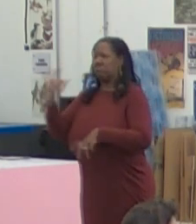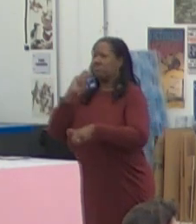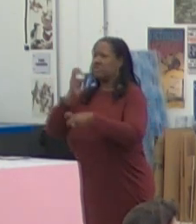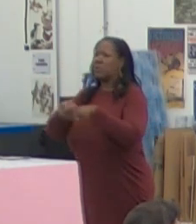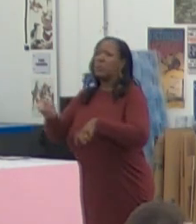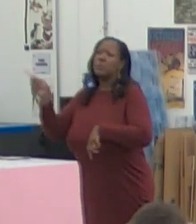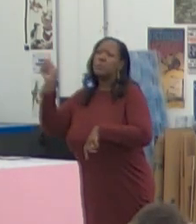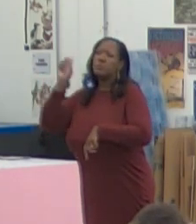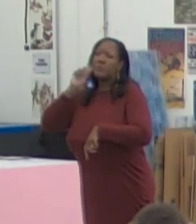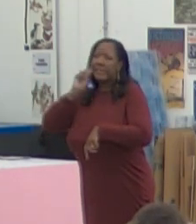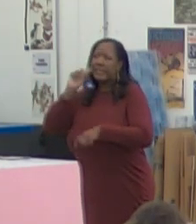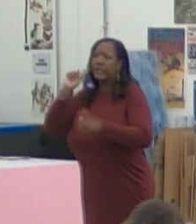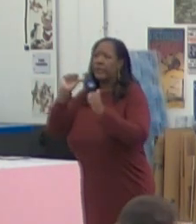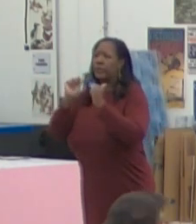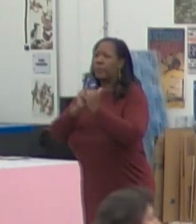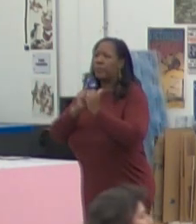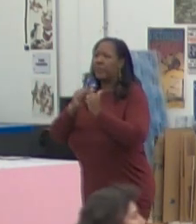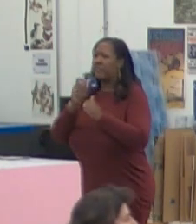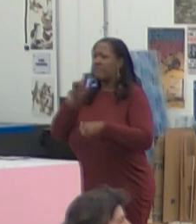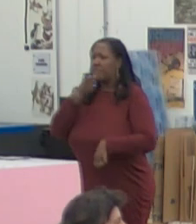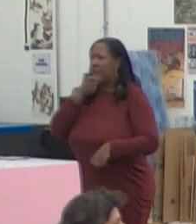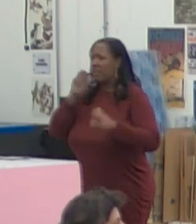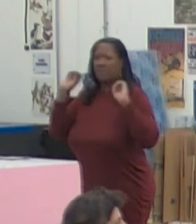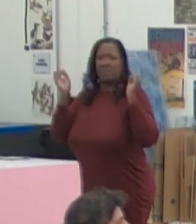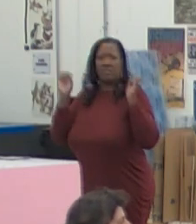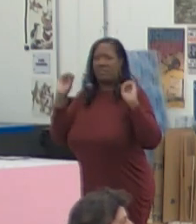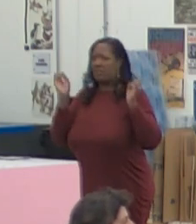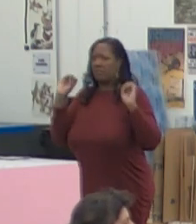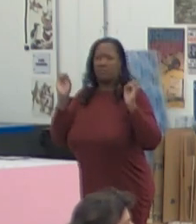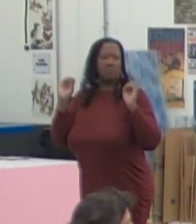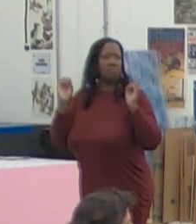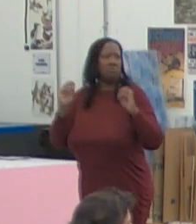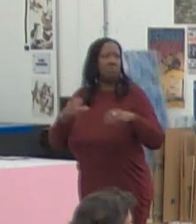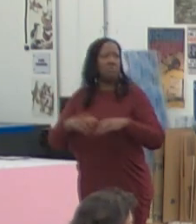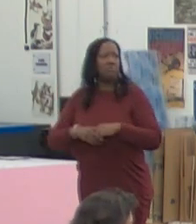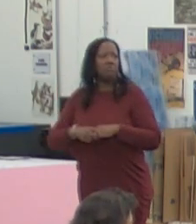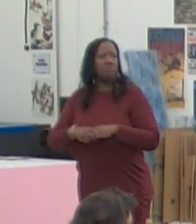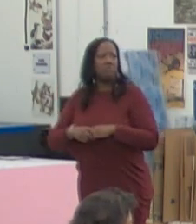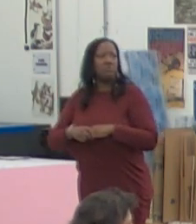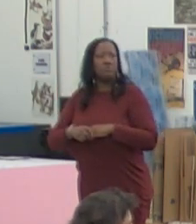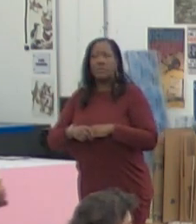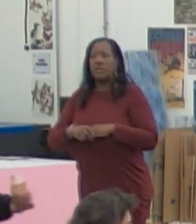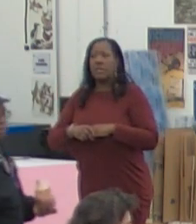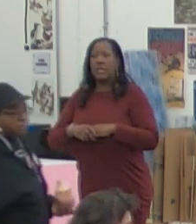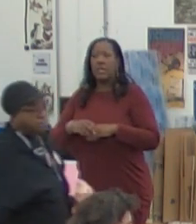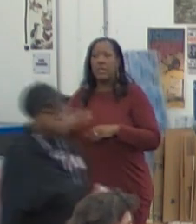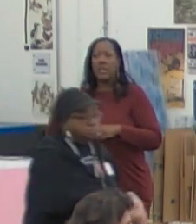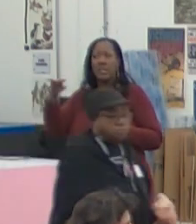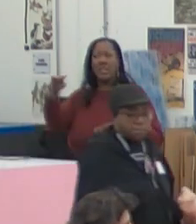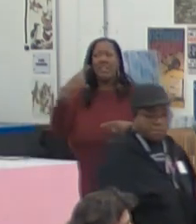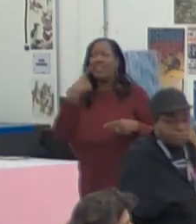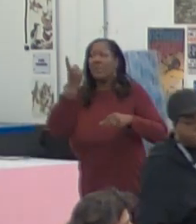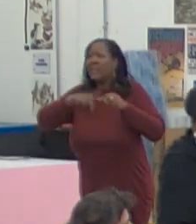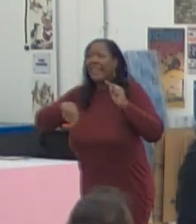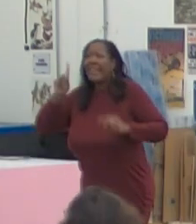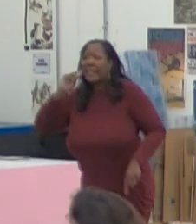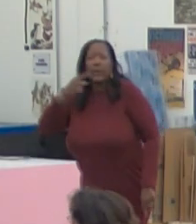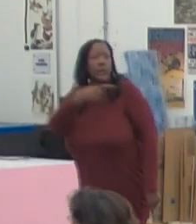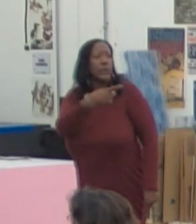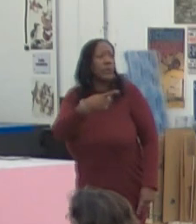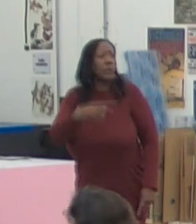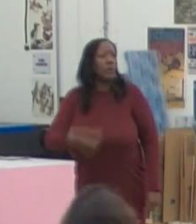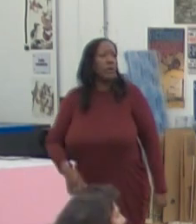they can all agree on is when they look at exhibition, what's really key to them moving forward is